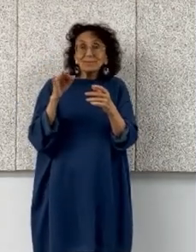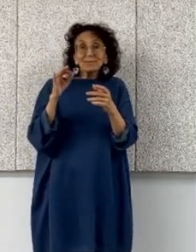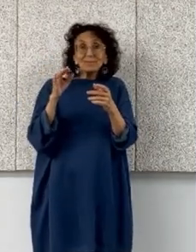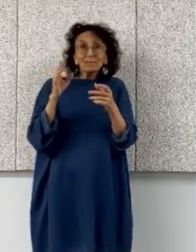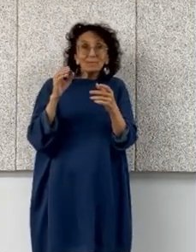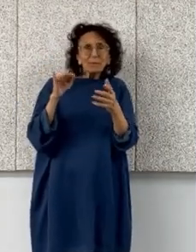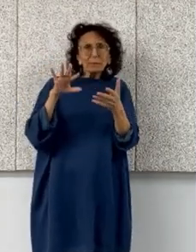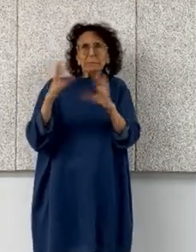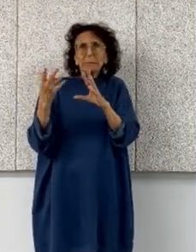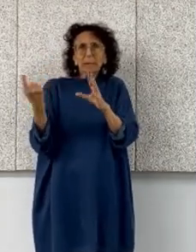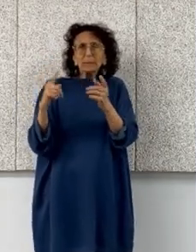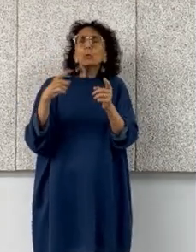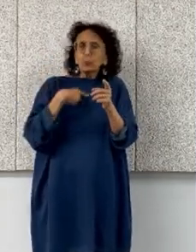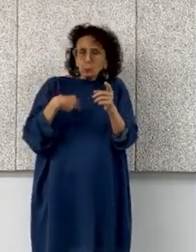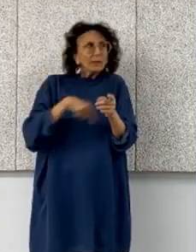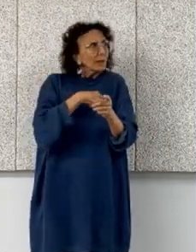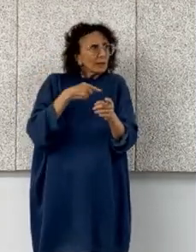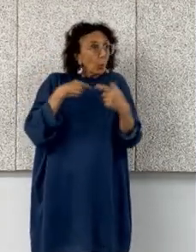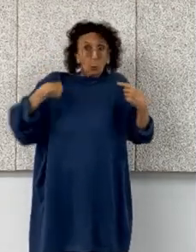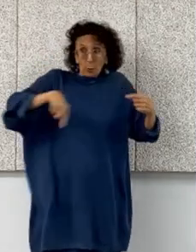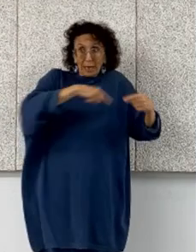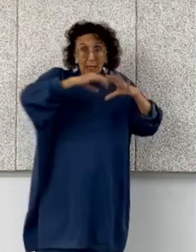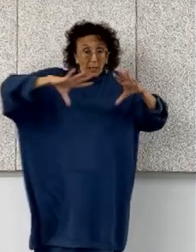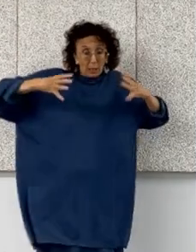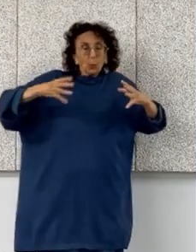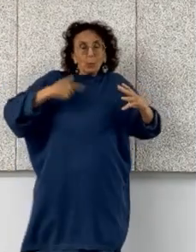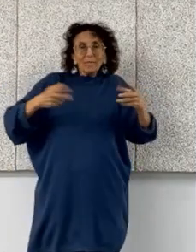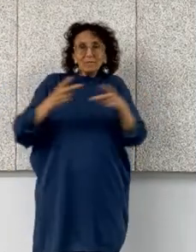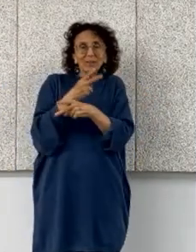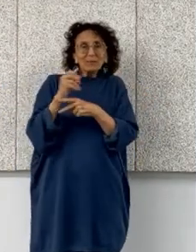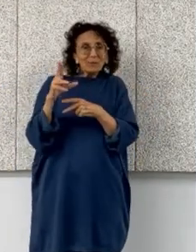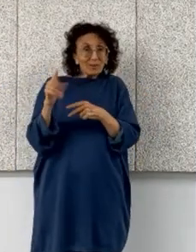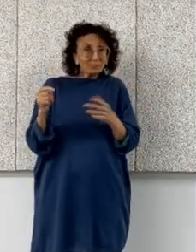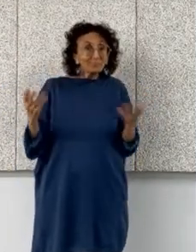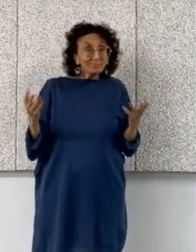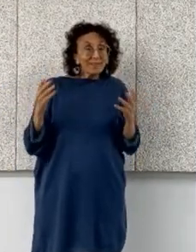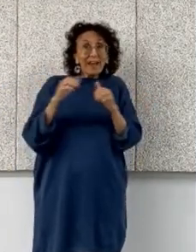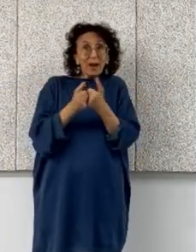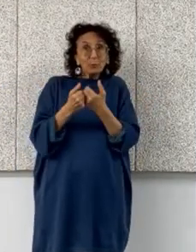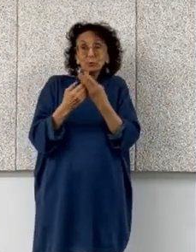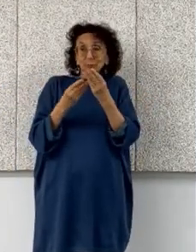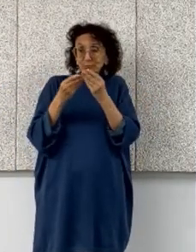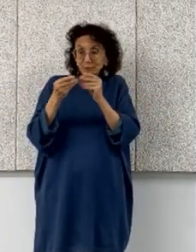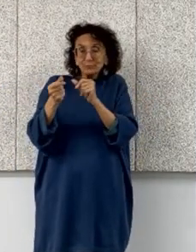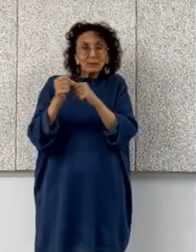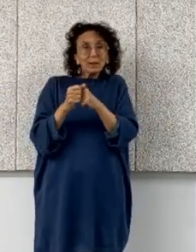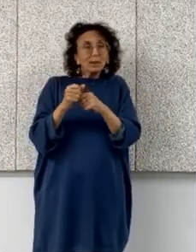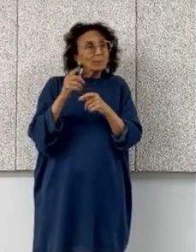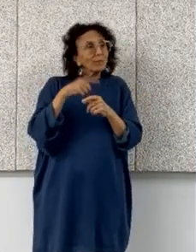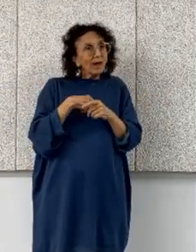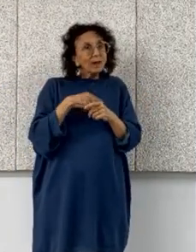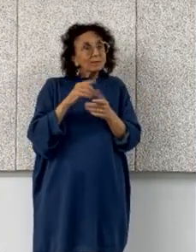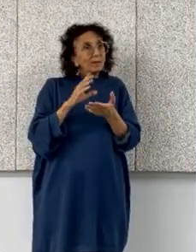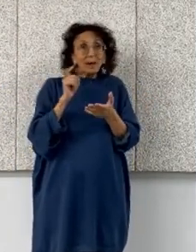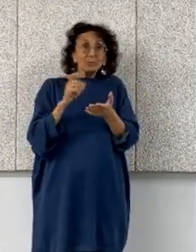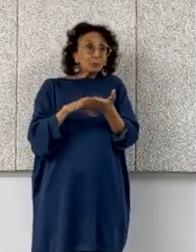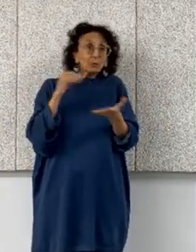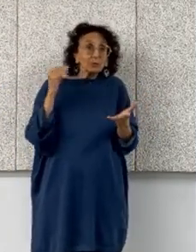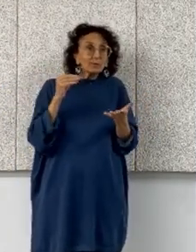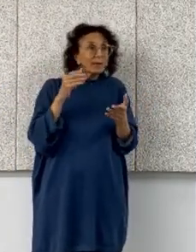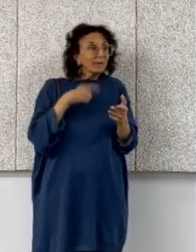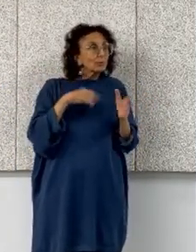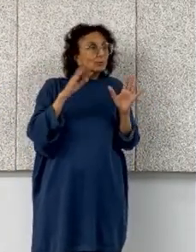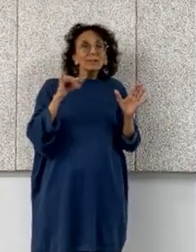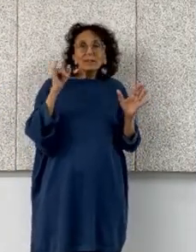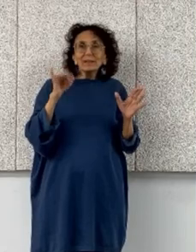you know? But I think what I'm learning right here, right now, is that is a great thing to focus on, but there